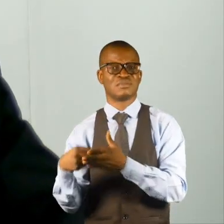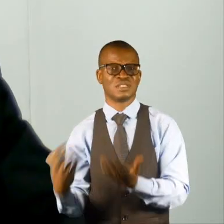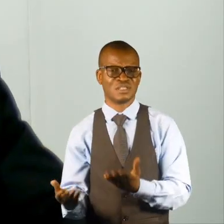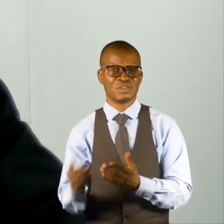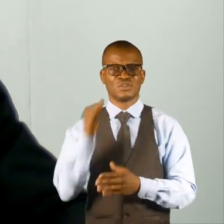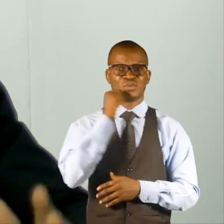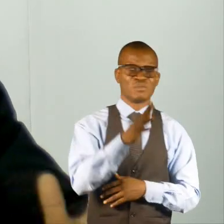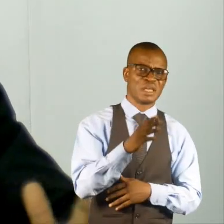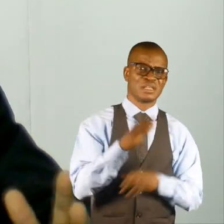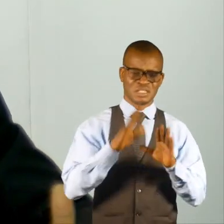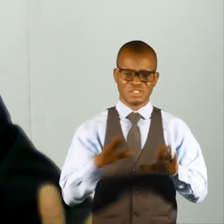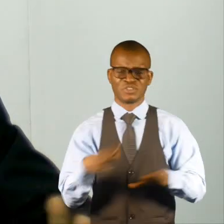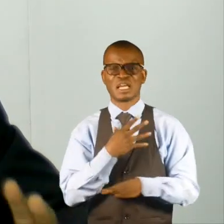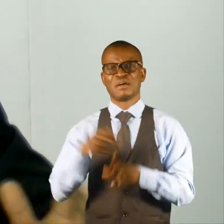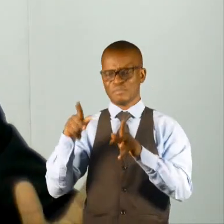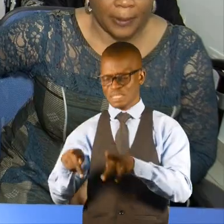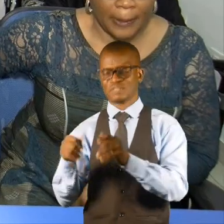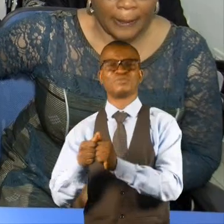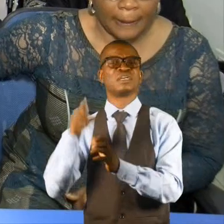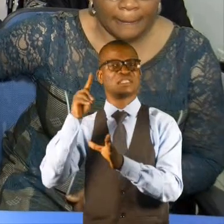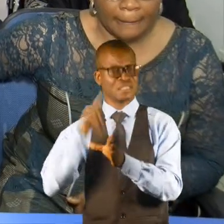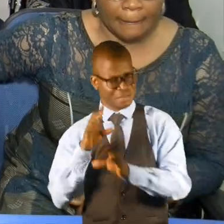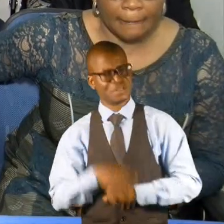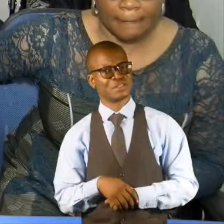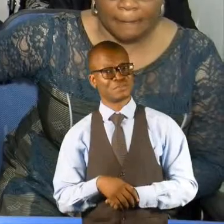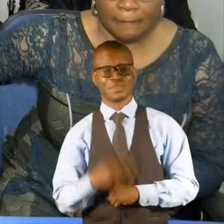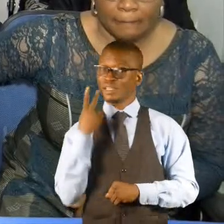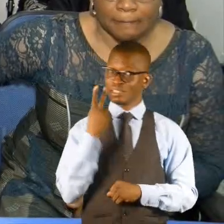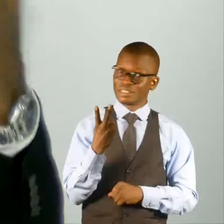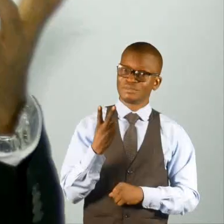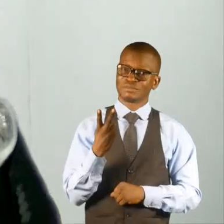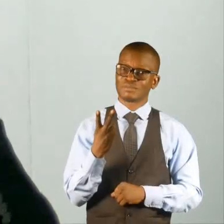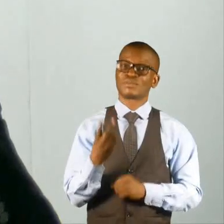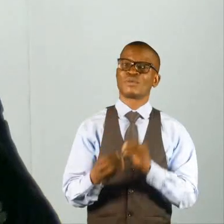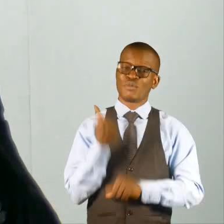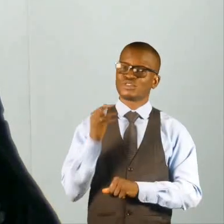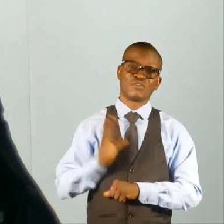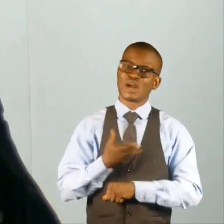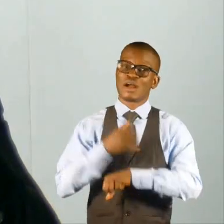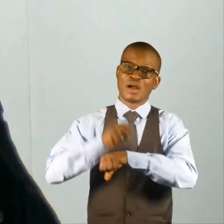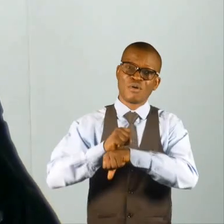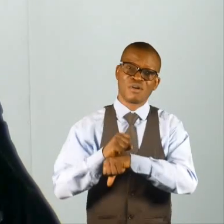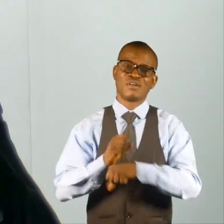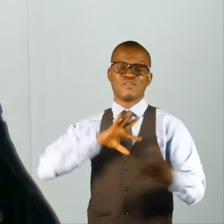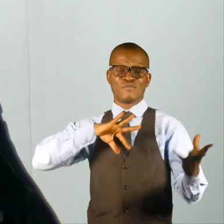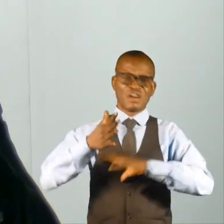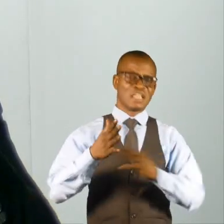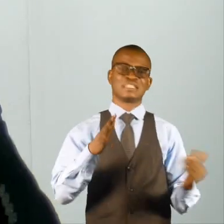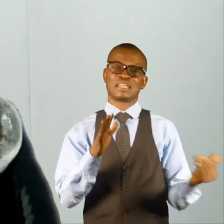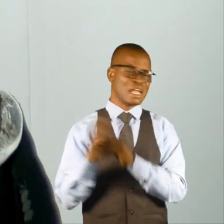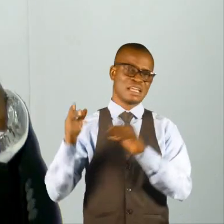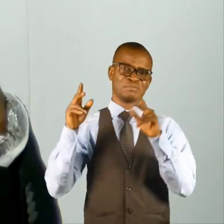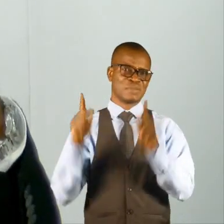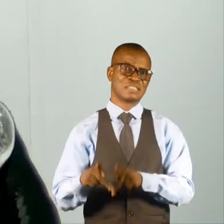wealth, women and children, and persons living with disabilities. So, upon the adoption of